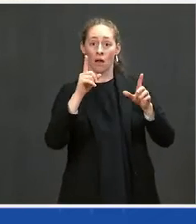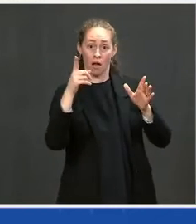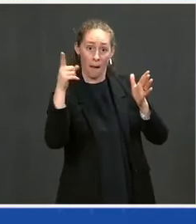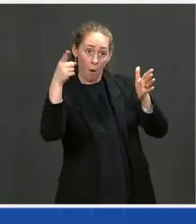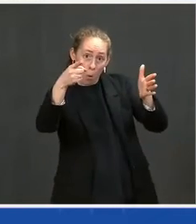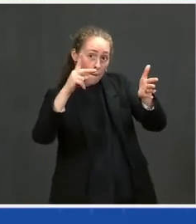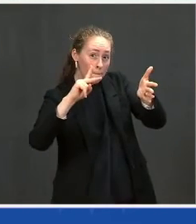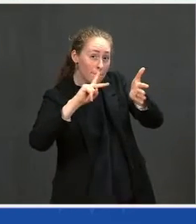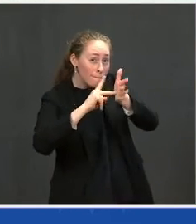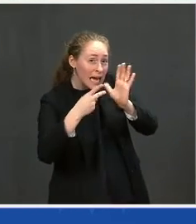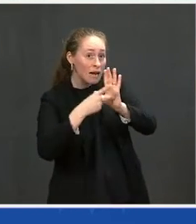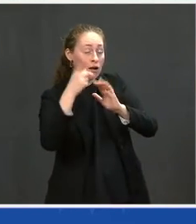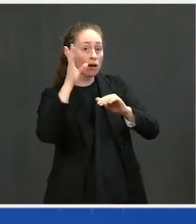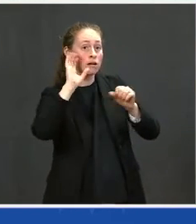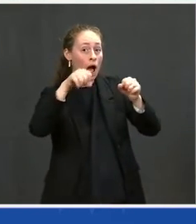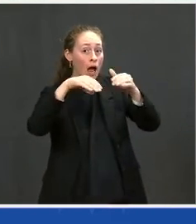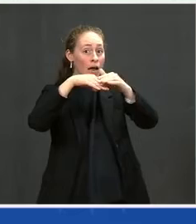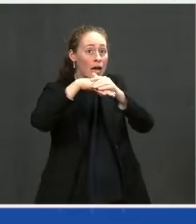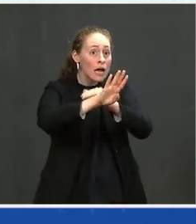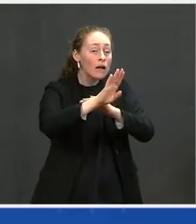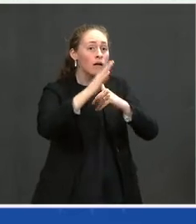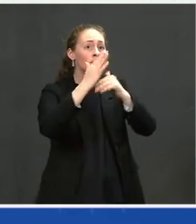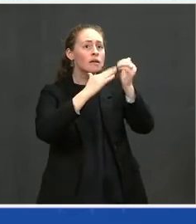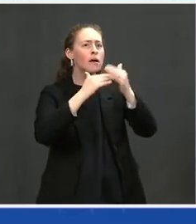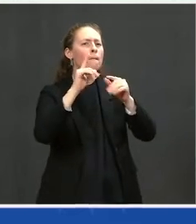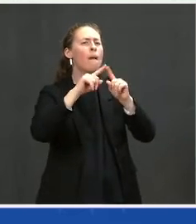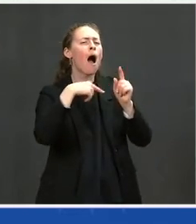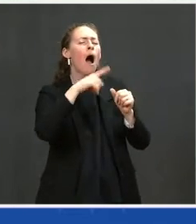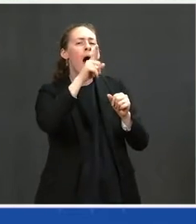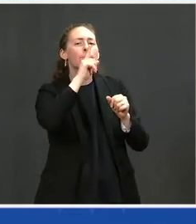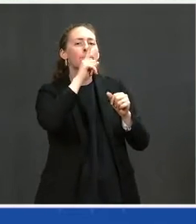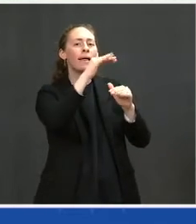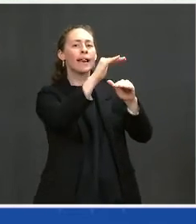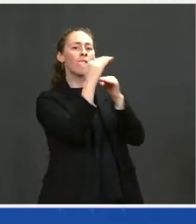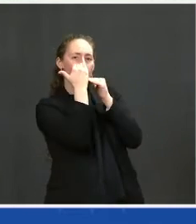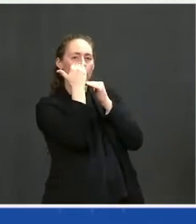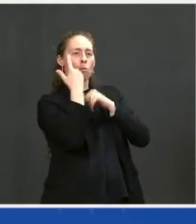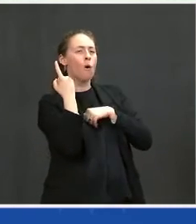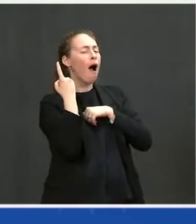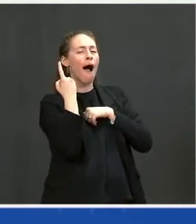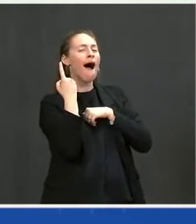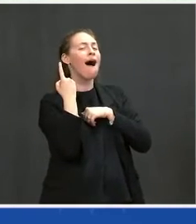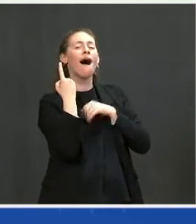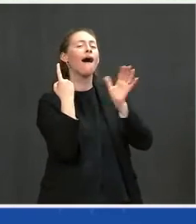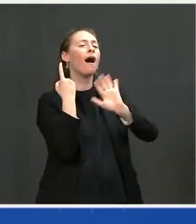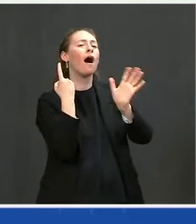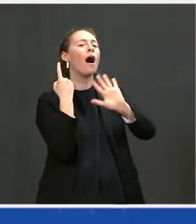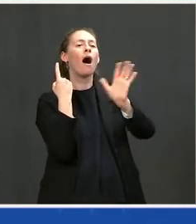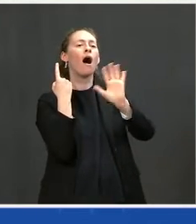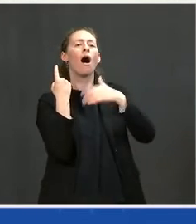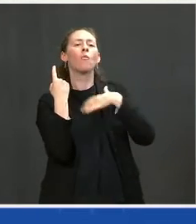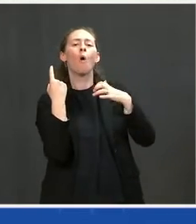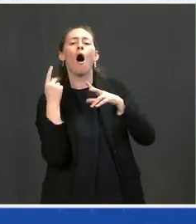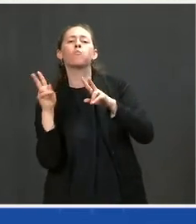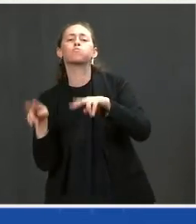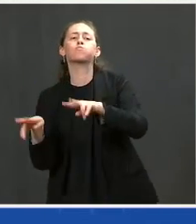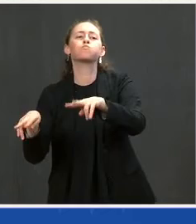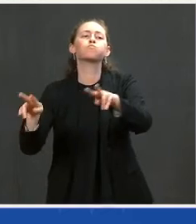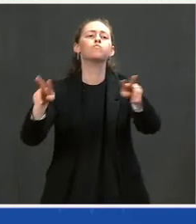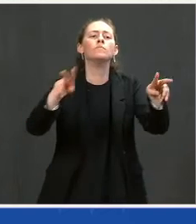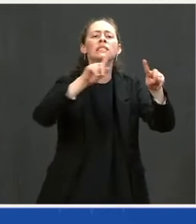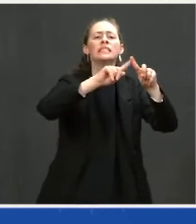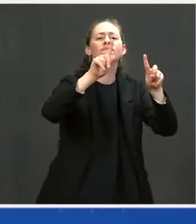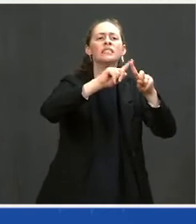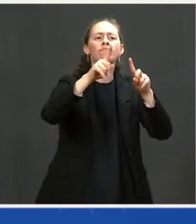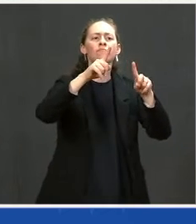been allowed to be inside one, but we haven't seen the facilities in which children are packed